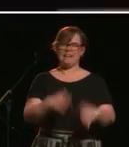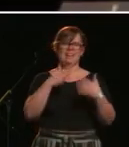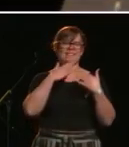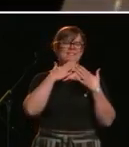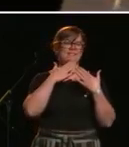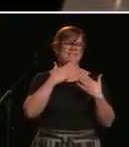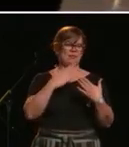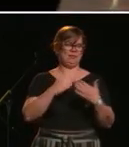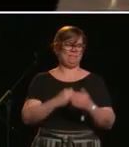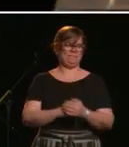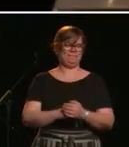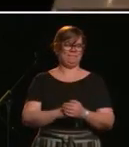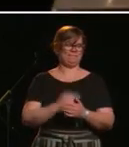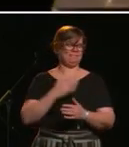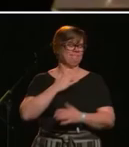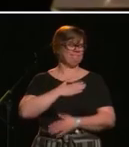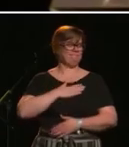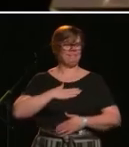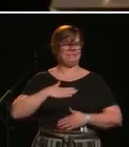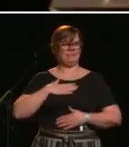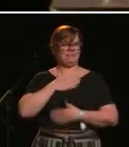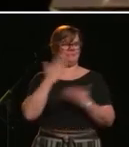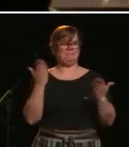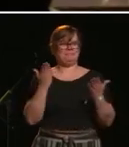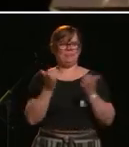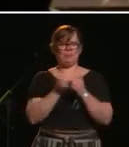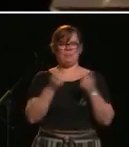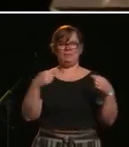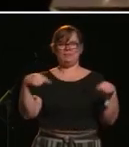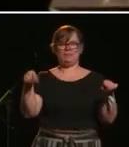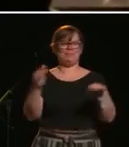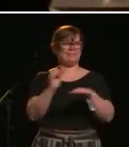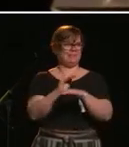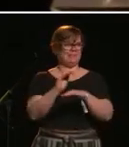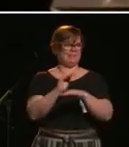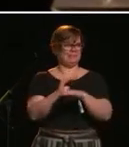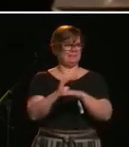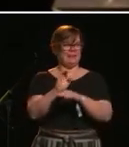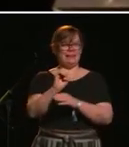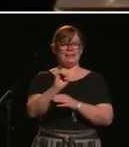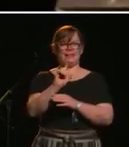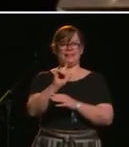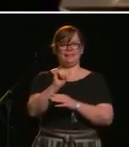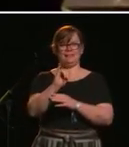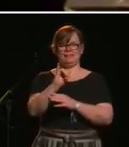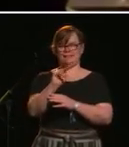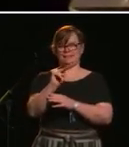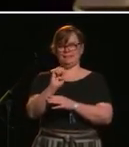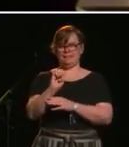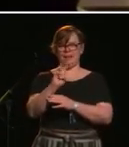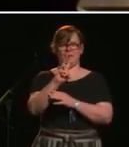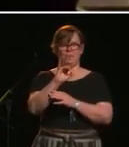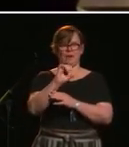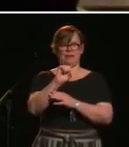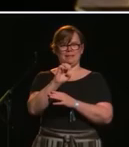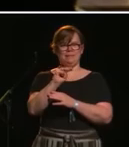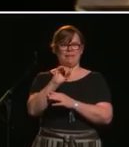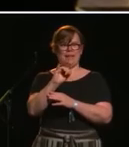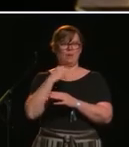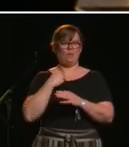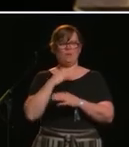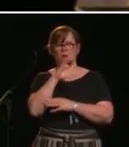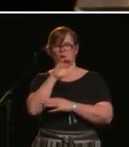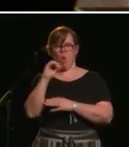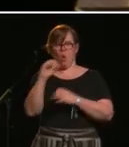Thank you. It's a pleasure to be here with you tonight. Elaine Weissman was the co-founder of Folk Alliance